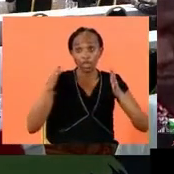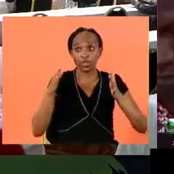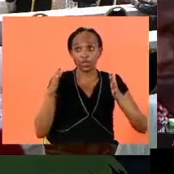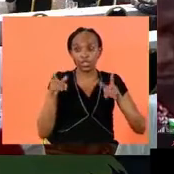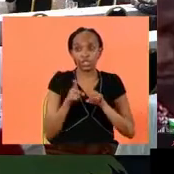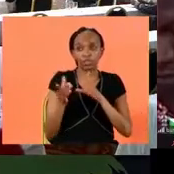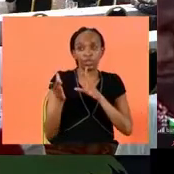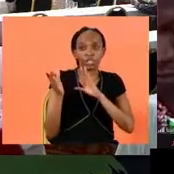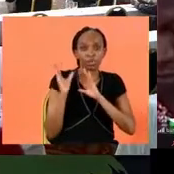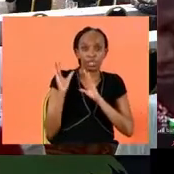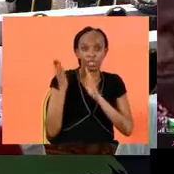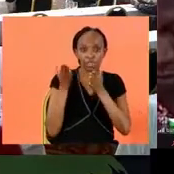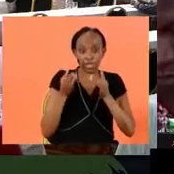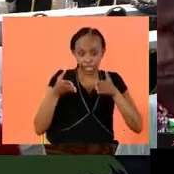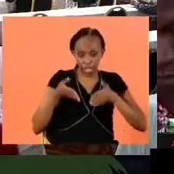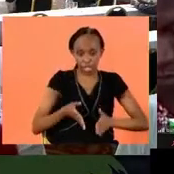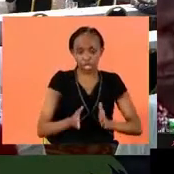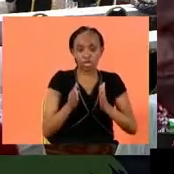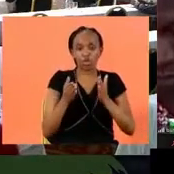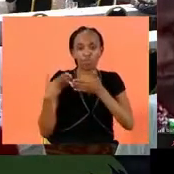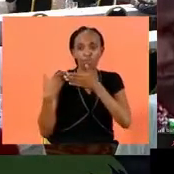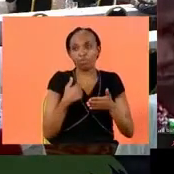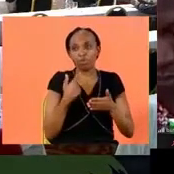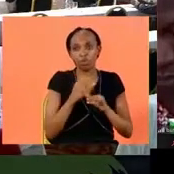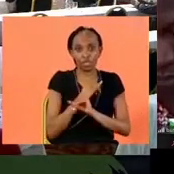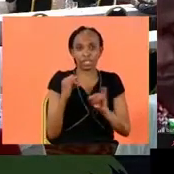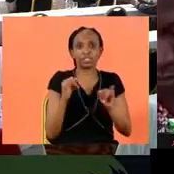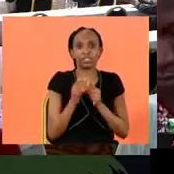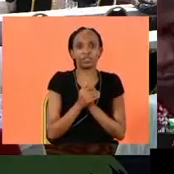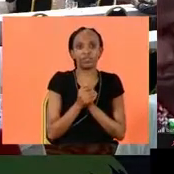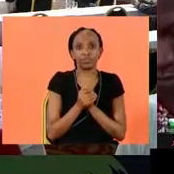a burden for this newborn baby who is innocent.